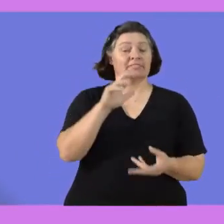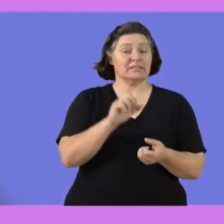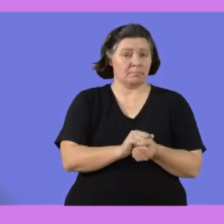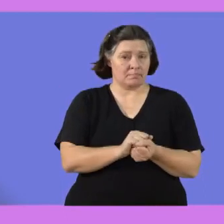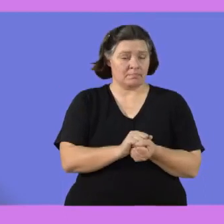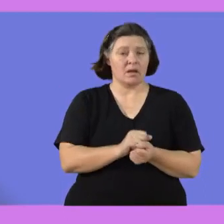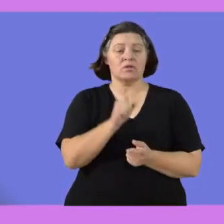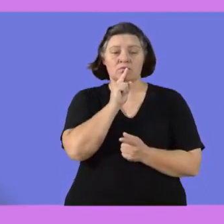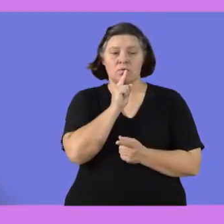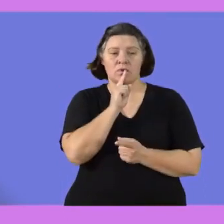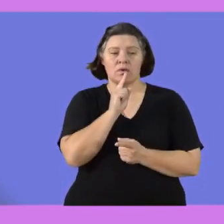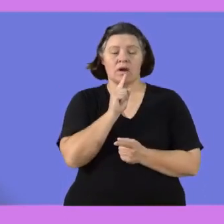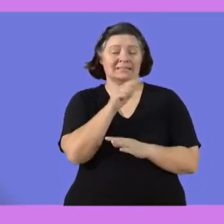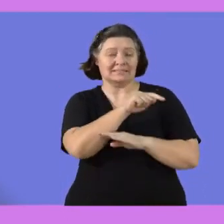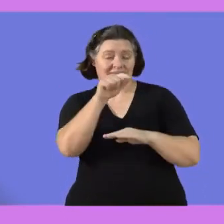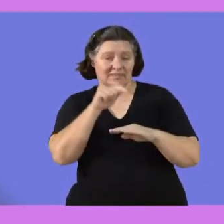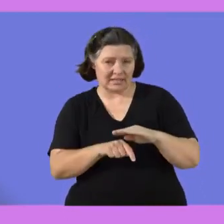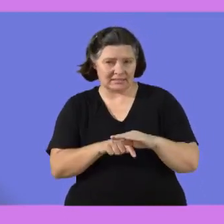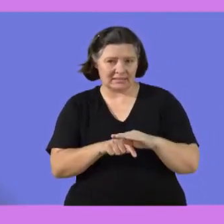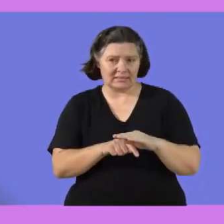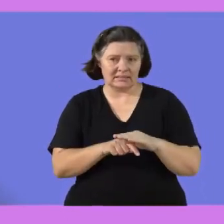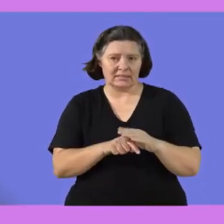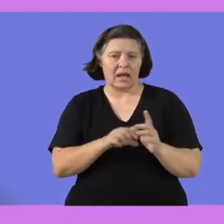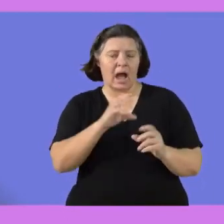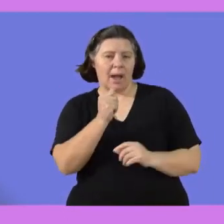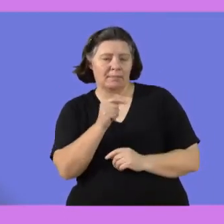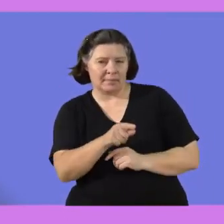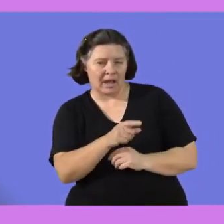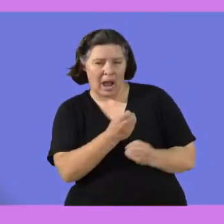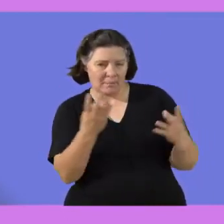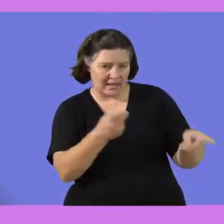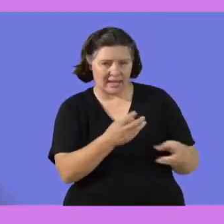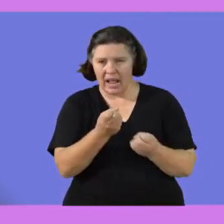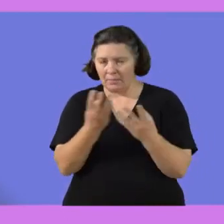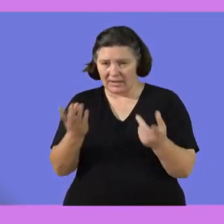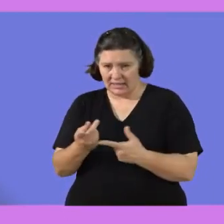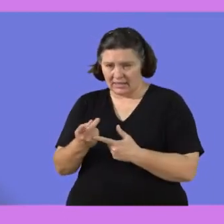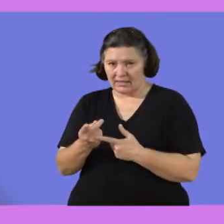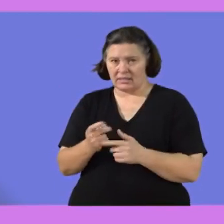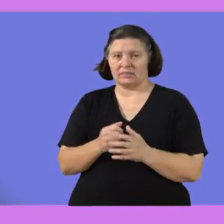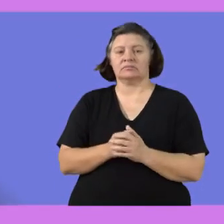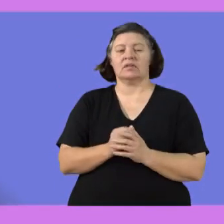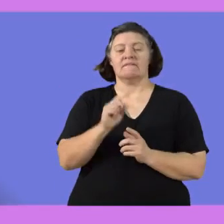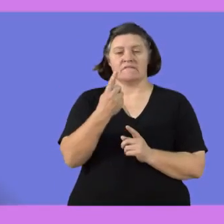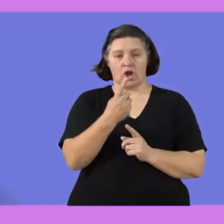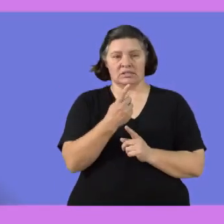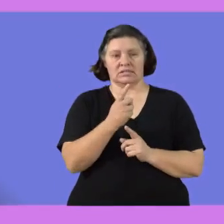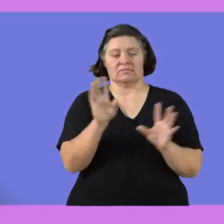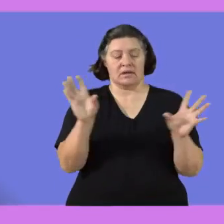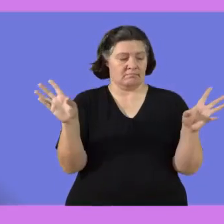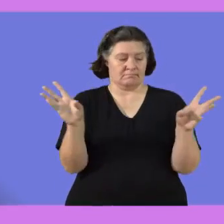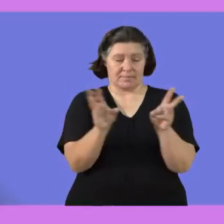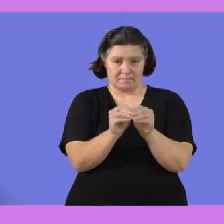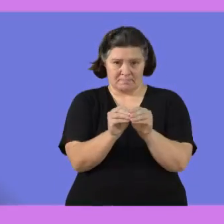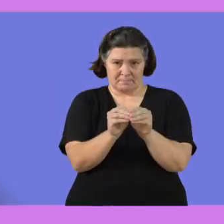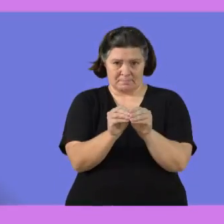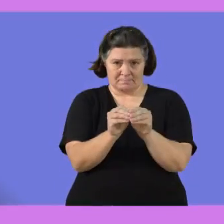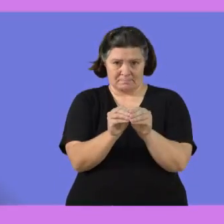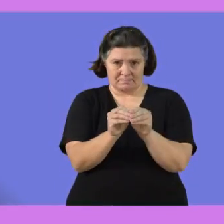to summarize, to divide the amount or to divide the value in a given ratio,